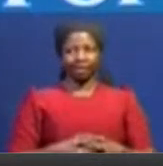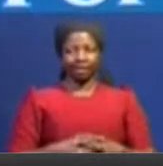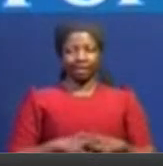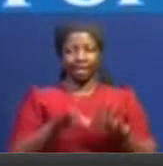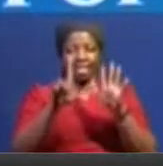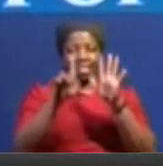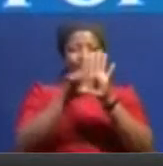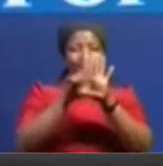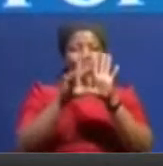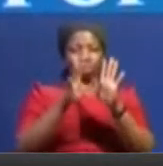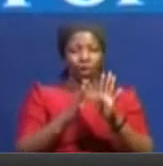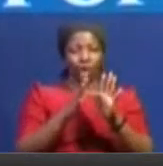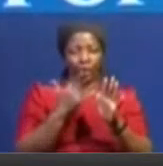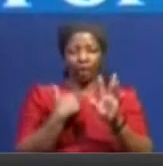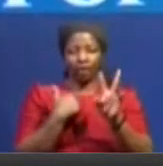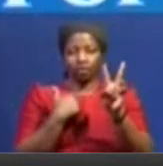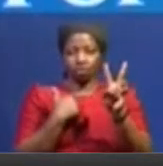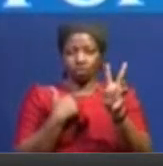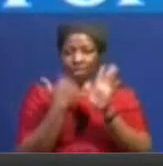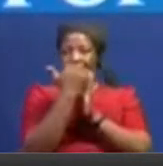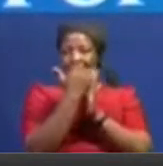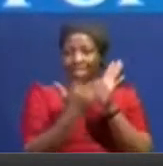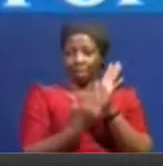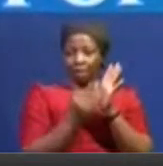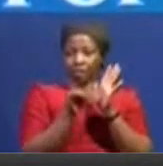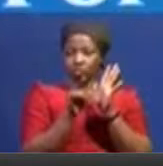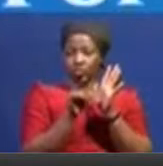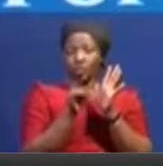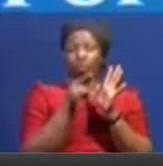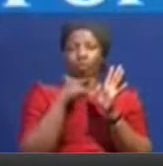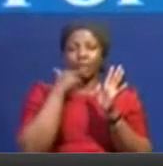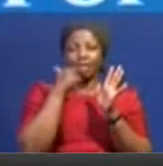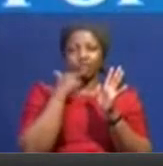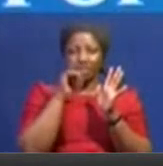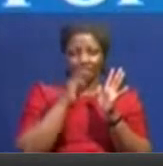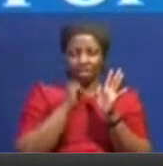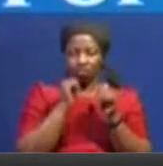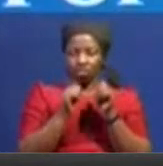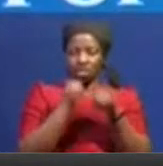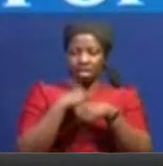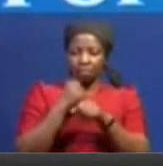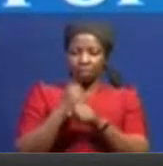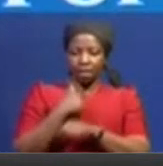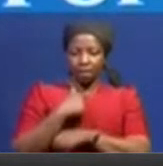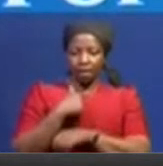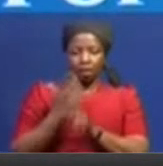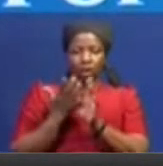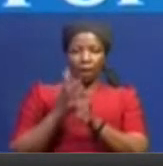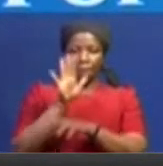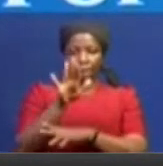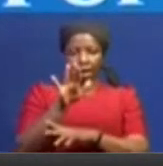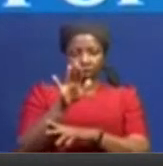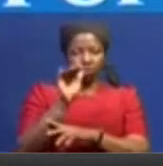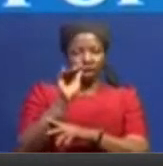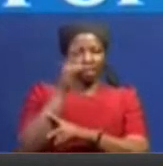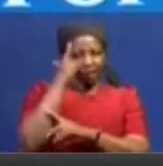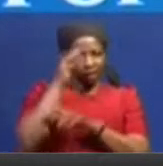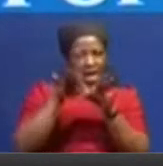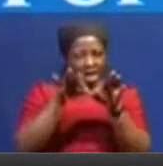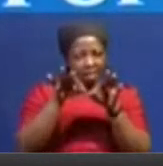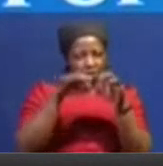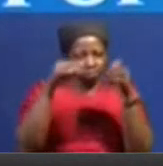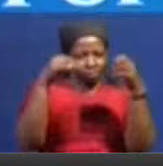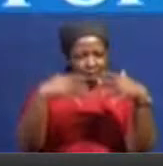Wakili, there are 2 statements that you made that have made me to come back to clarify. The